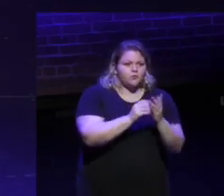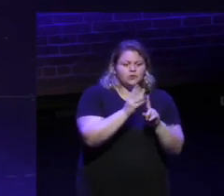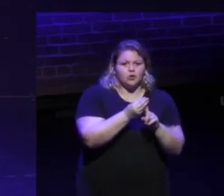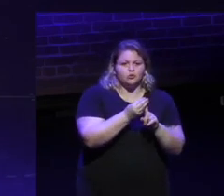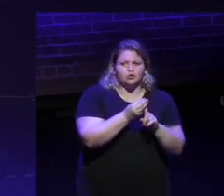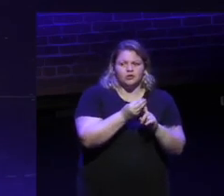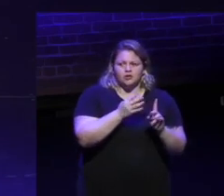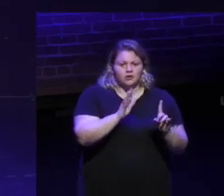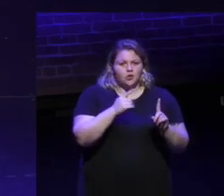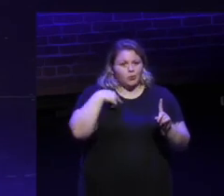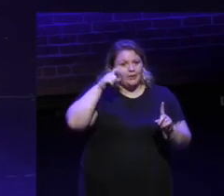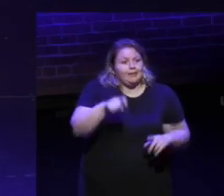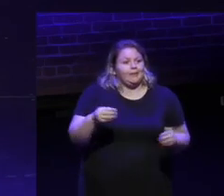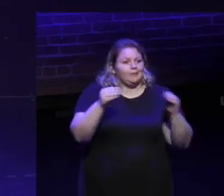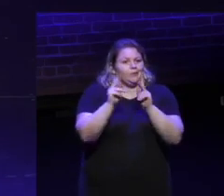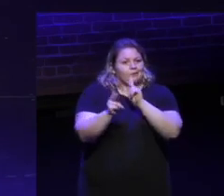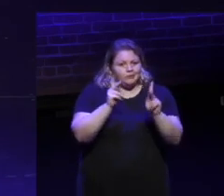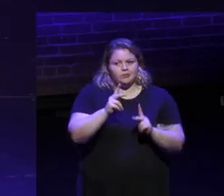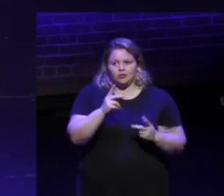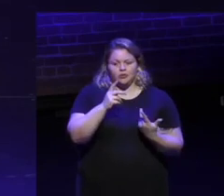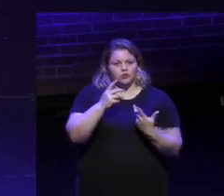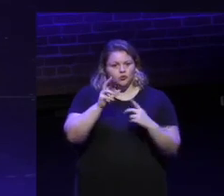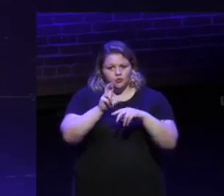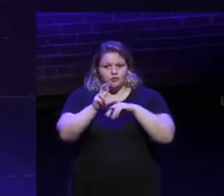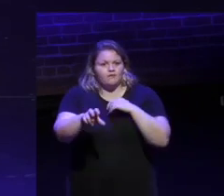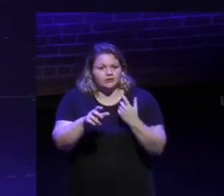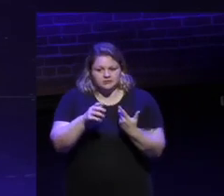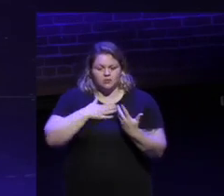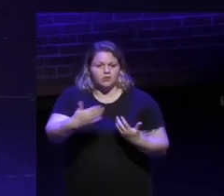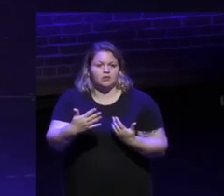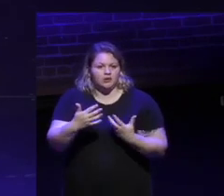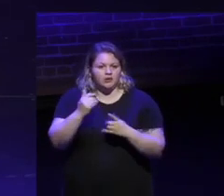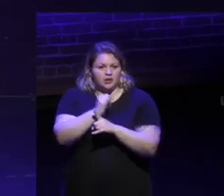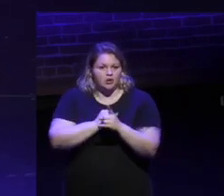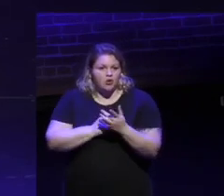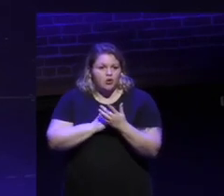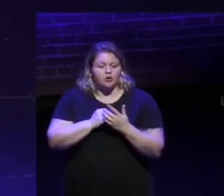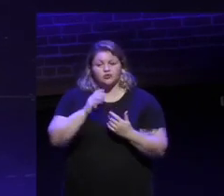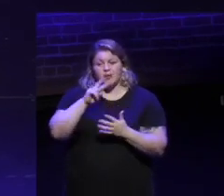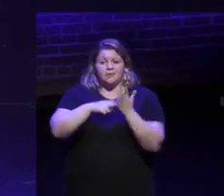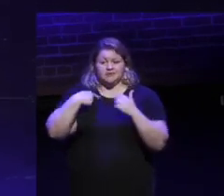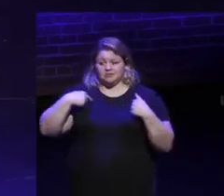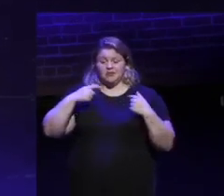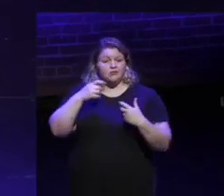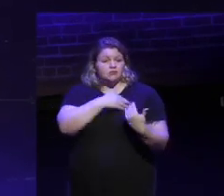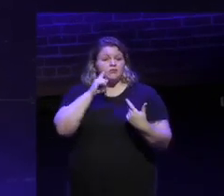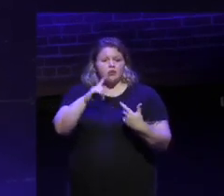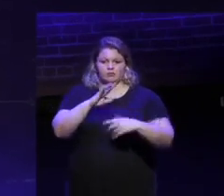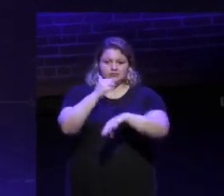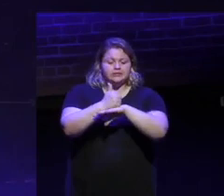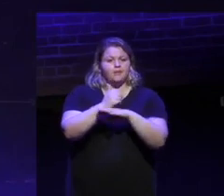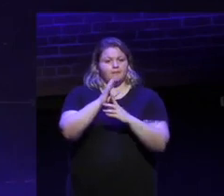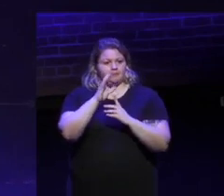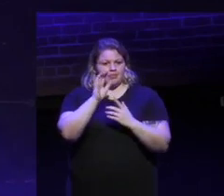but also figuring out a way to make sure it's embedded so that no matter who is governor, this structure exists and can be funded.